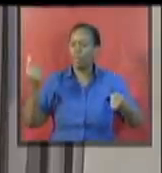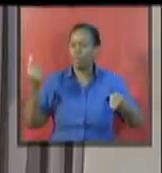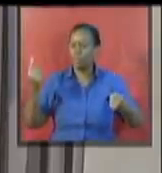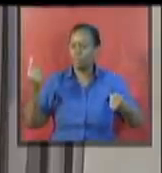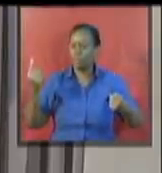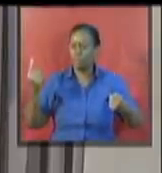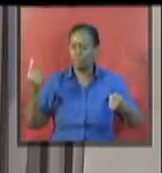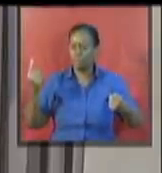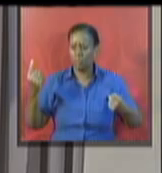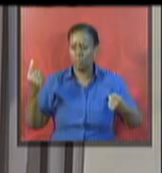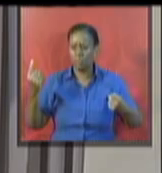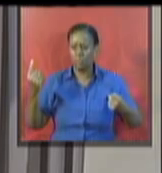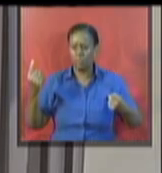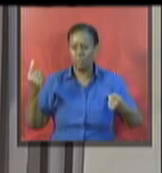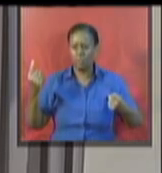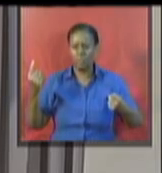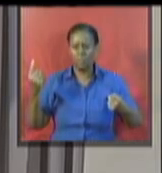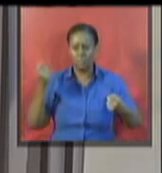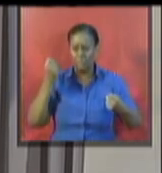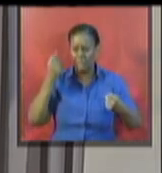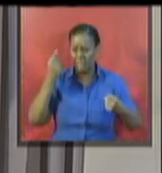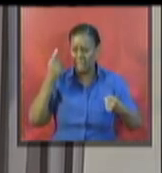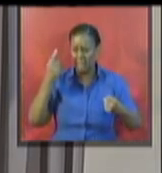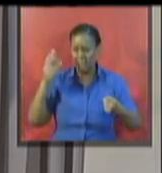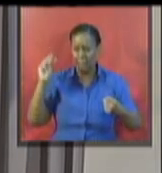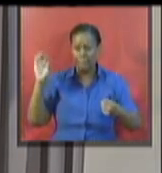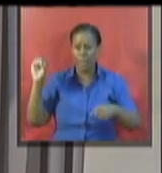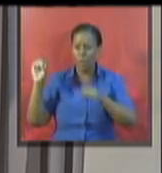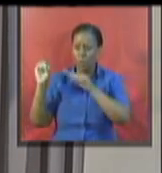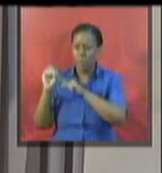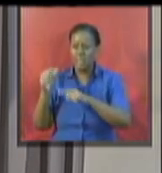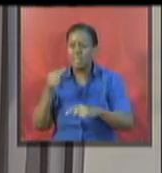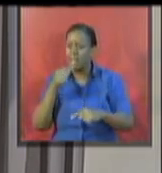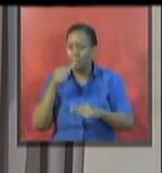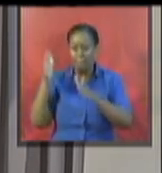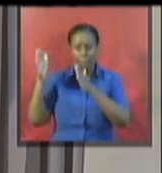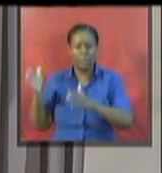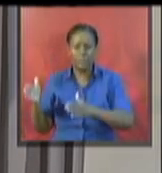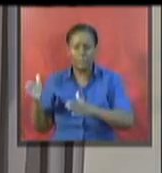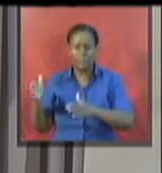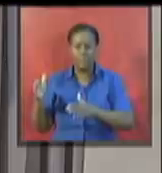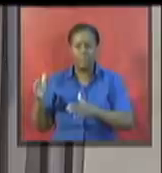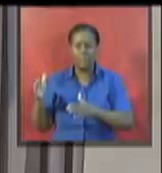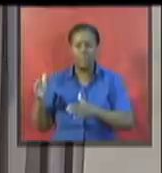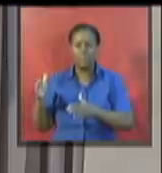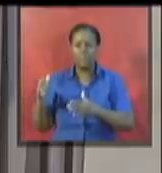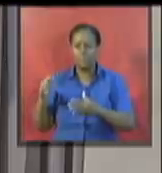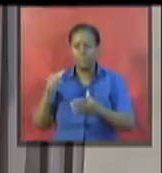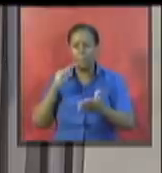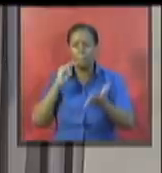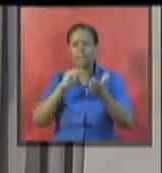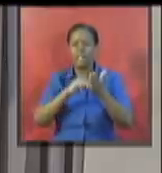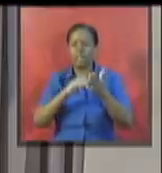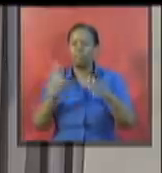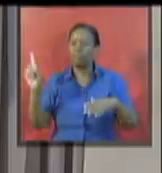messenger going from floor to floor, then the procedures are different. So it is difficult to have one